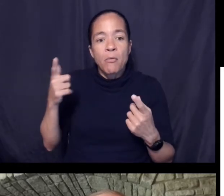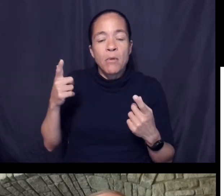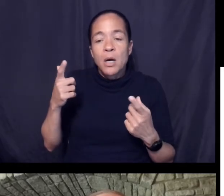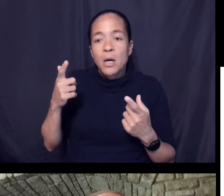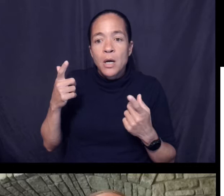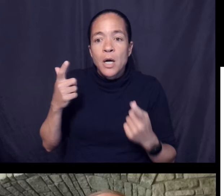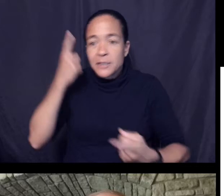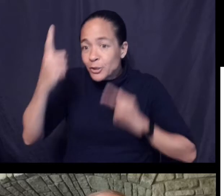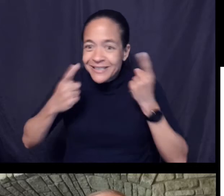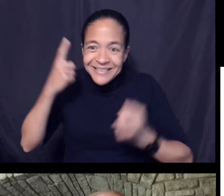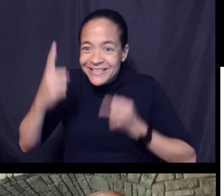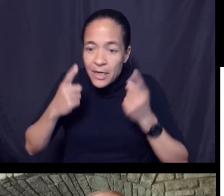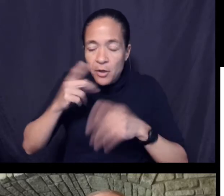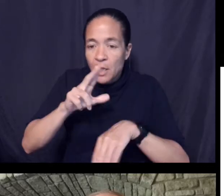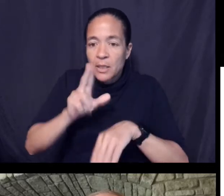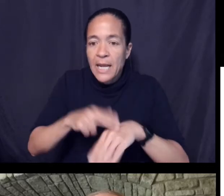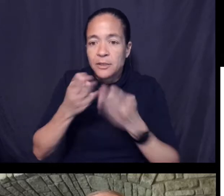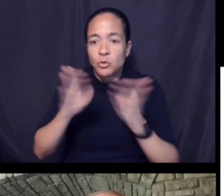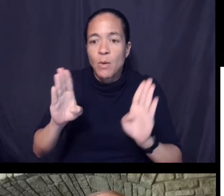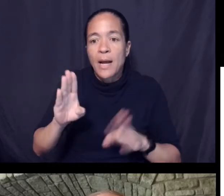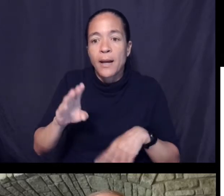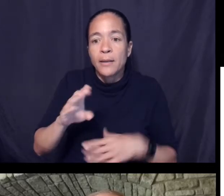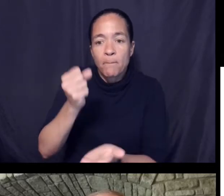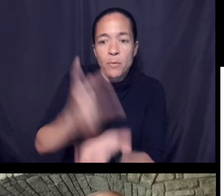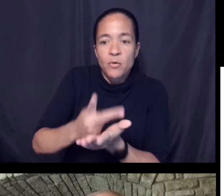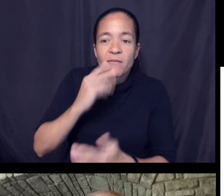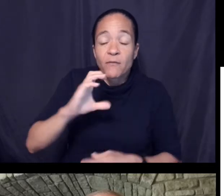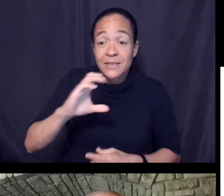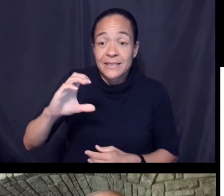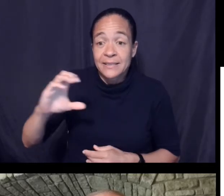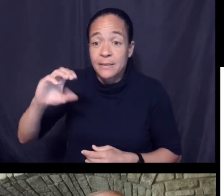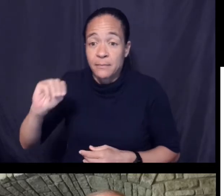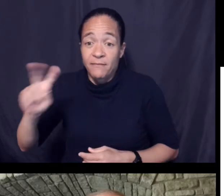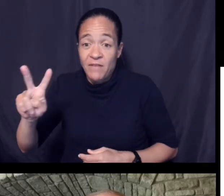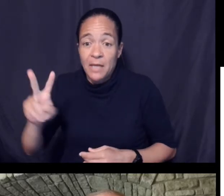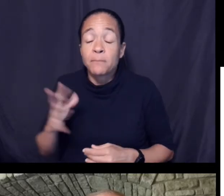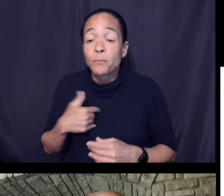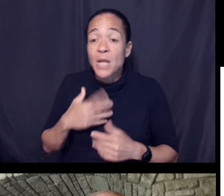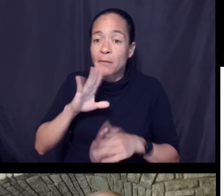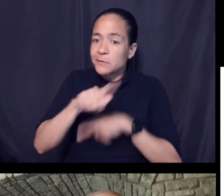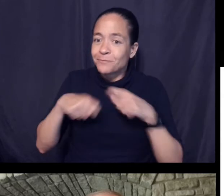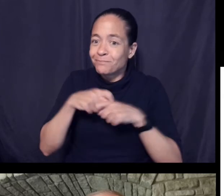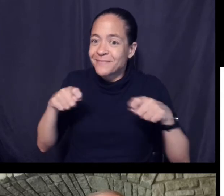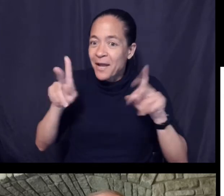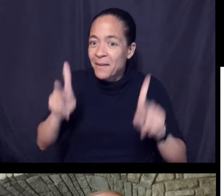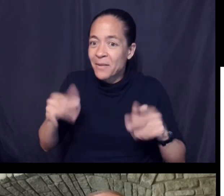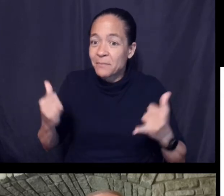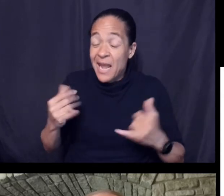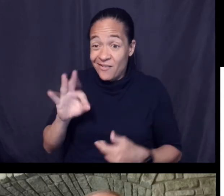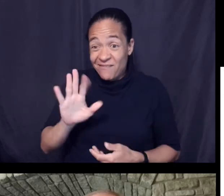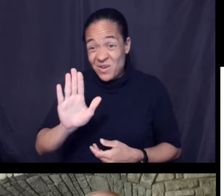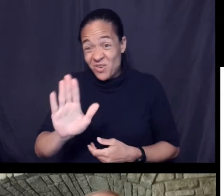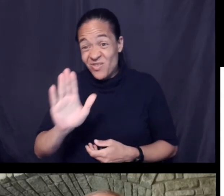nationwide approval of universal screening for CMV. So I will close with this thought. If it were